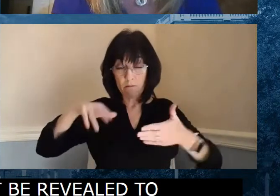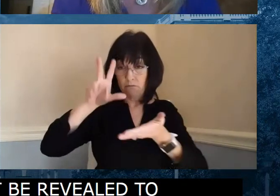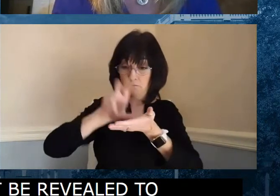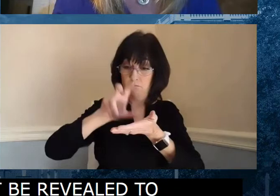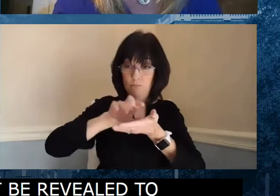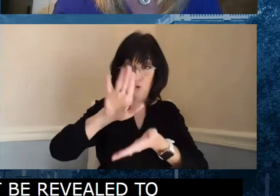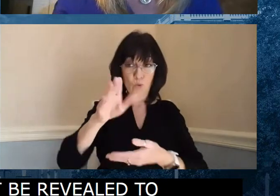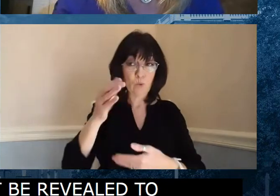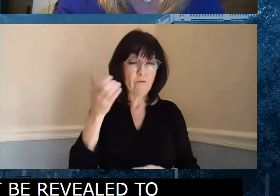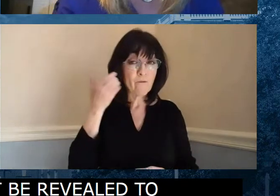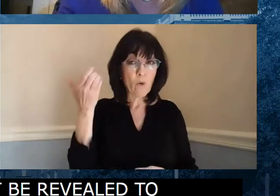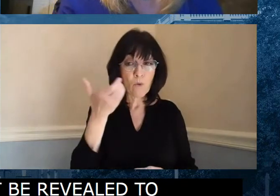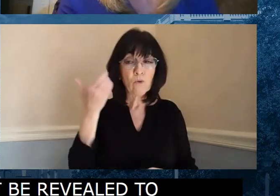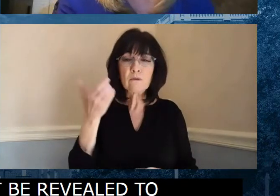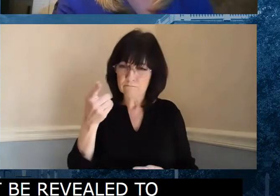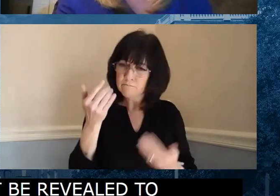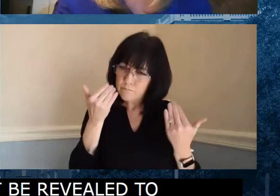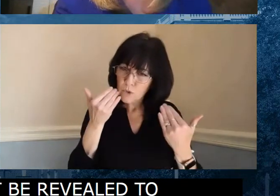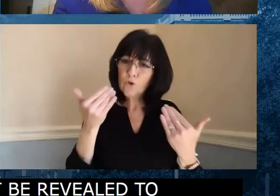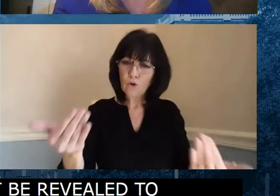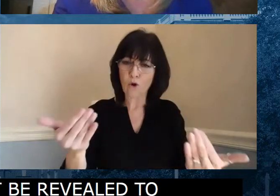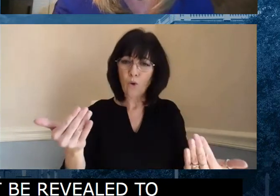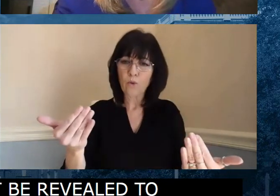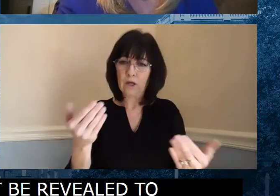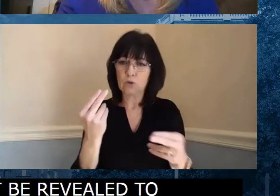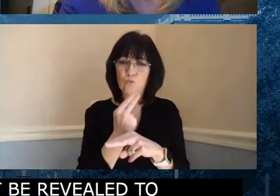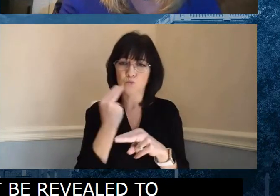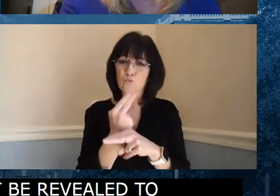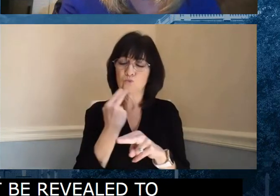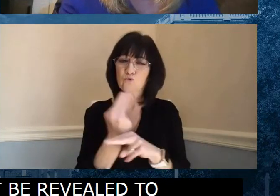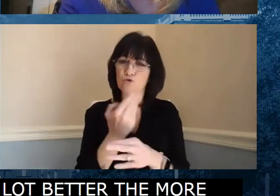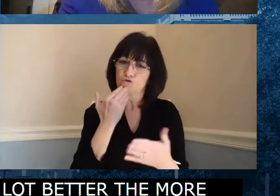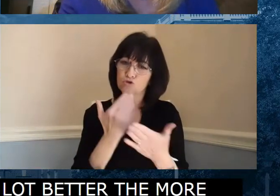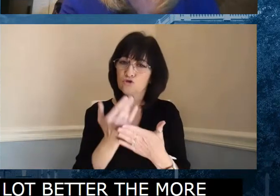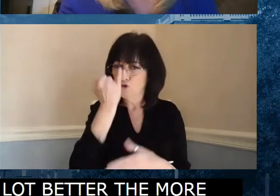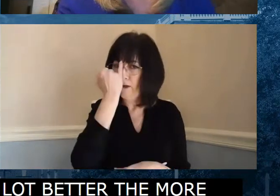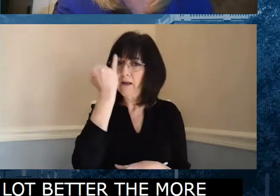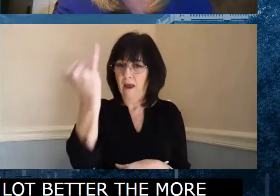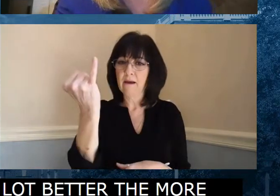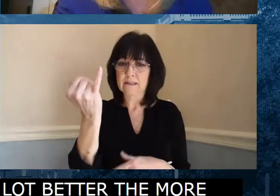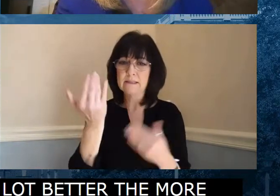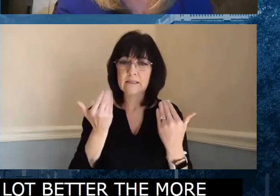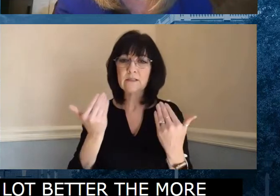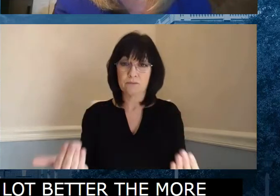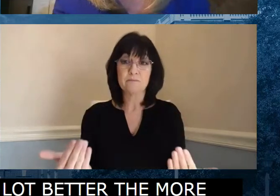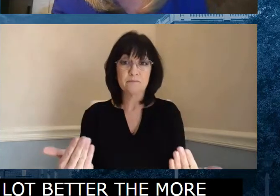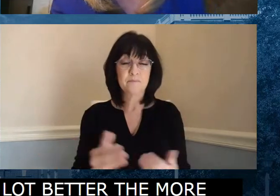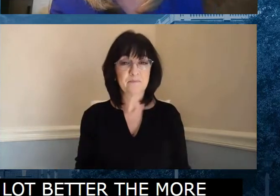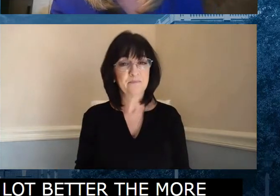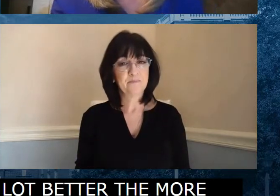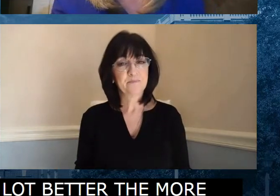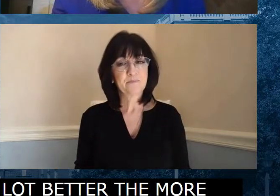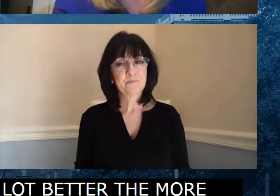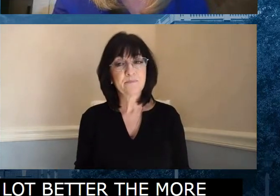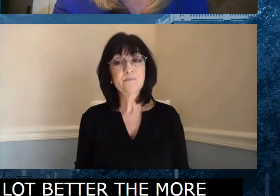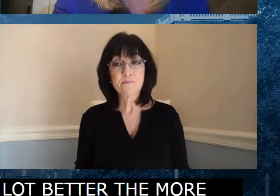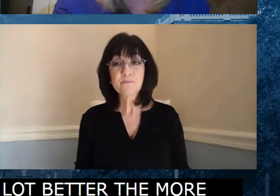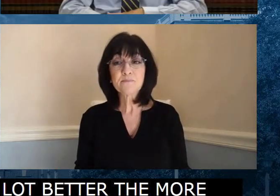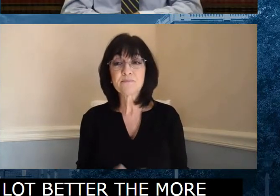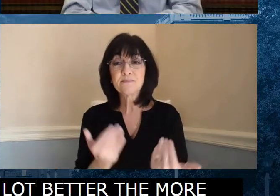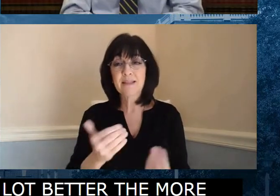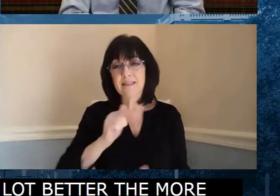phone yet, this is a really good time to do so. And with that, I'm going to hand it back to you, Governor. Thank